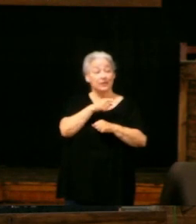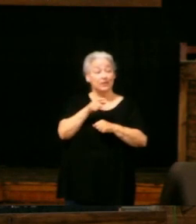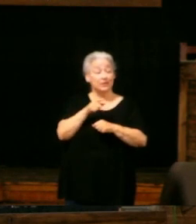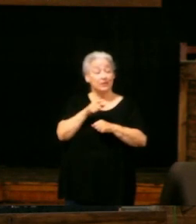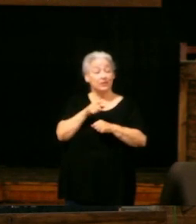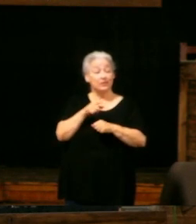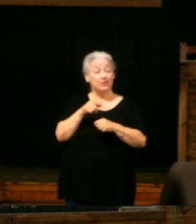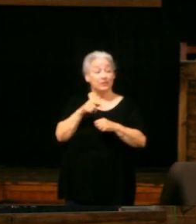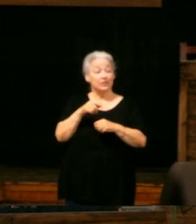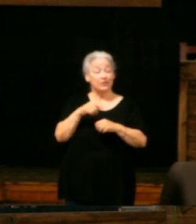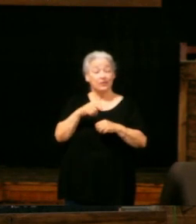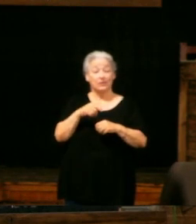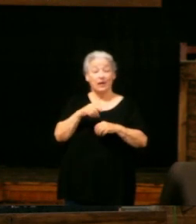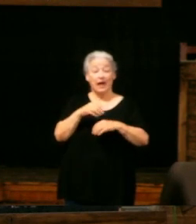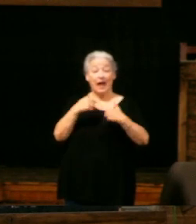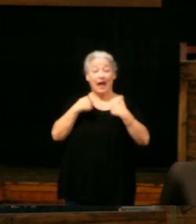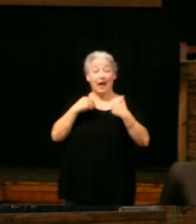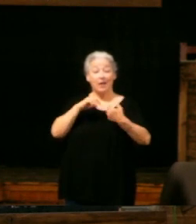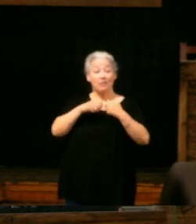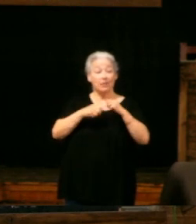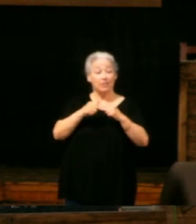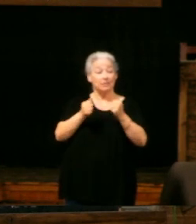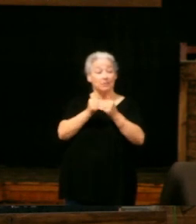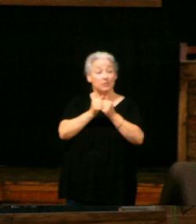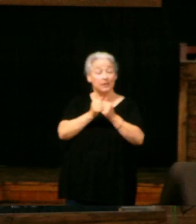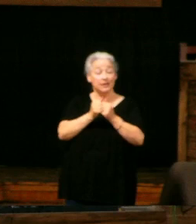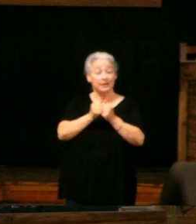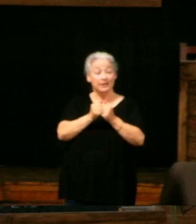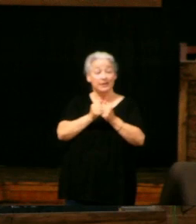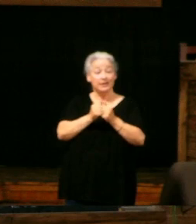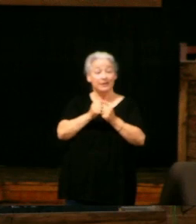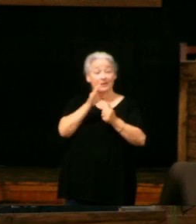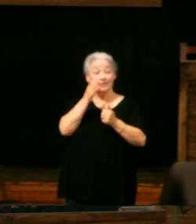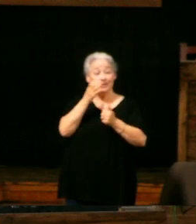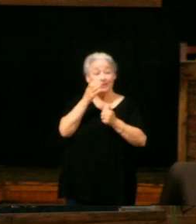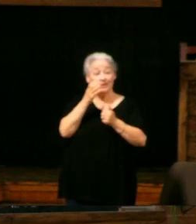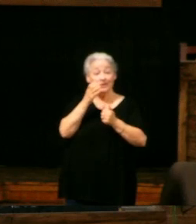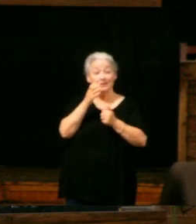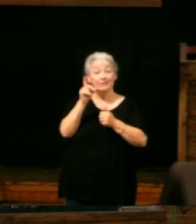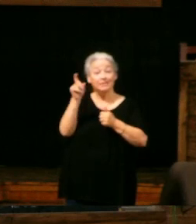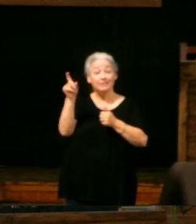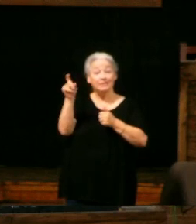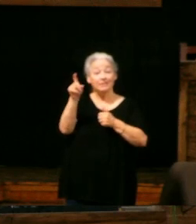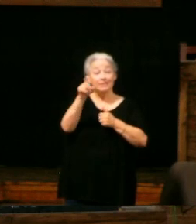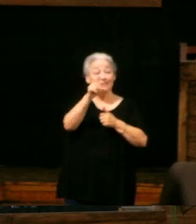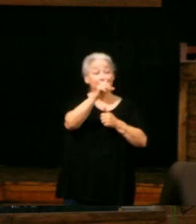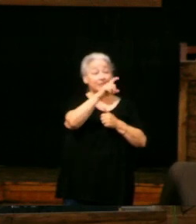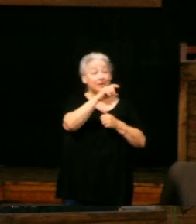communion with our brothers and sisters? Nobody. Thank you, Jesus.